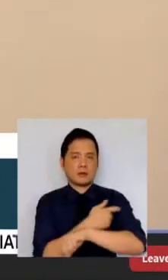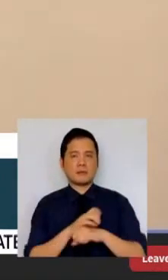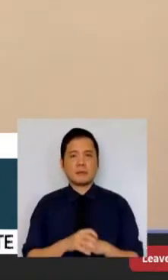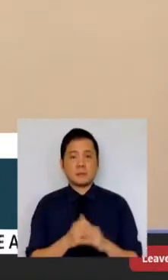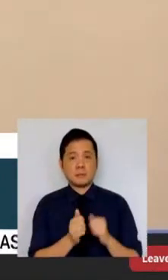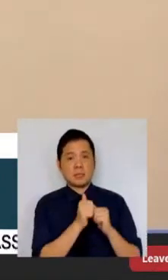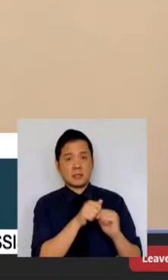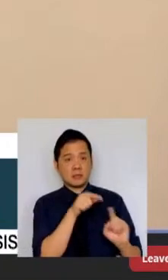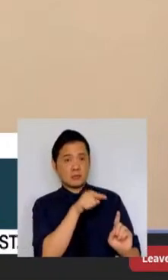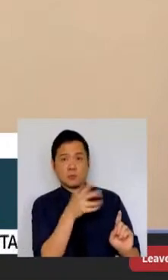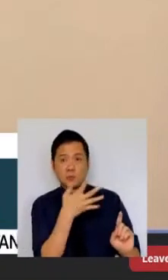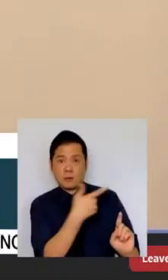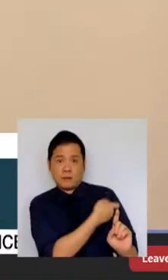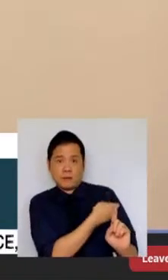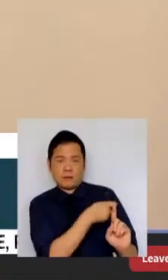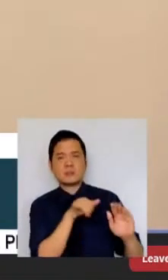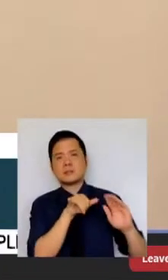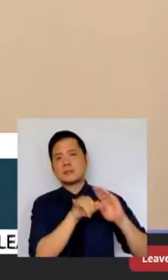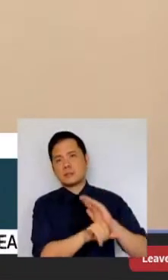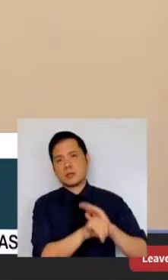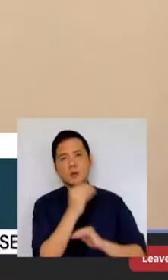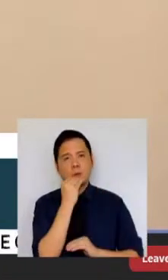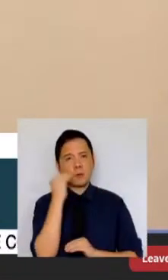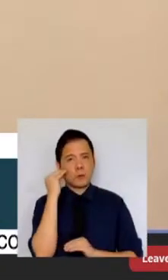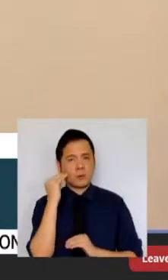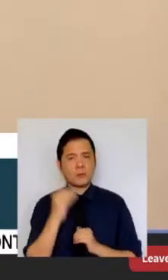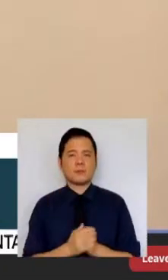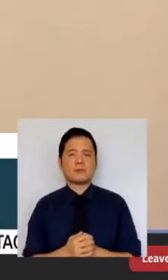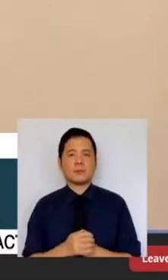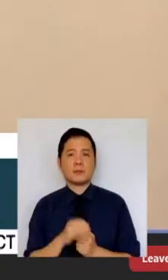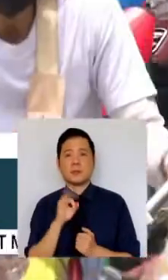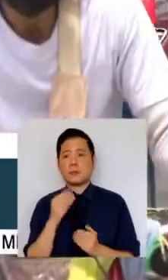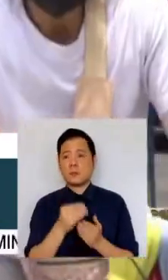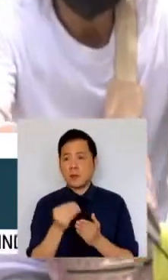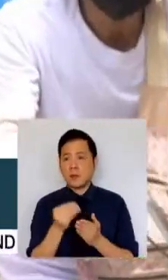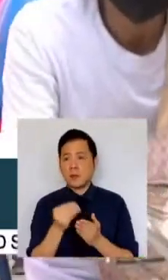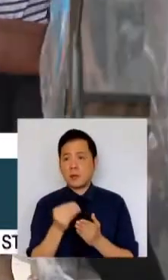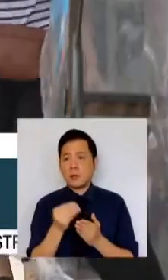sila lumabas kung bibili na sila ng essential goods and services.